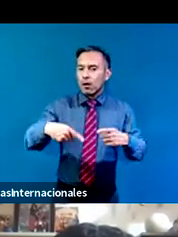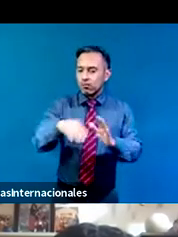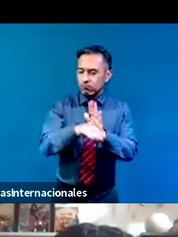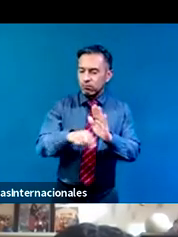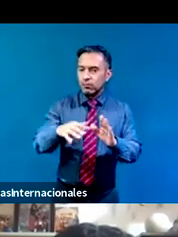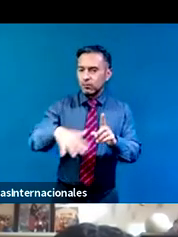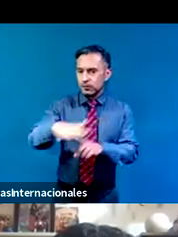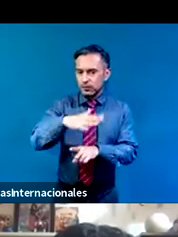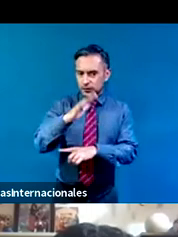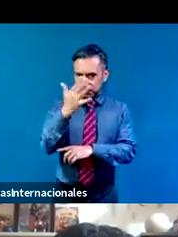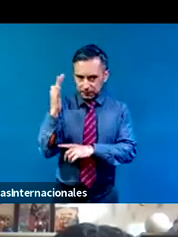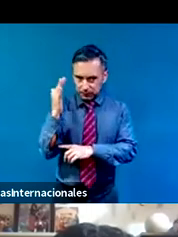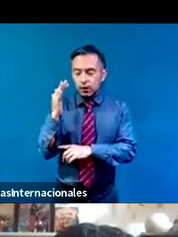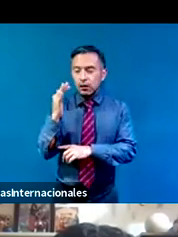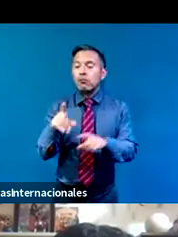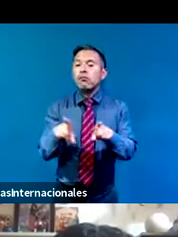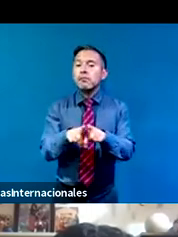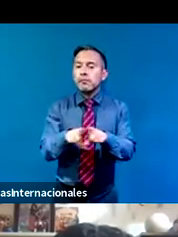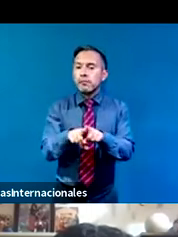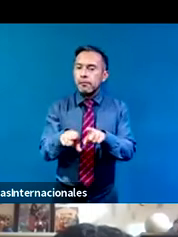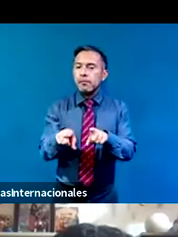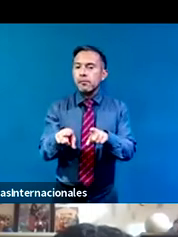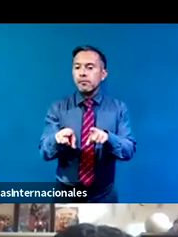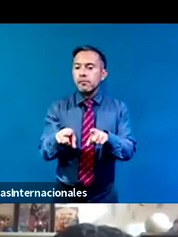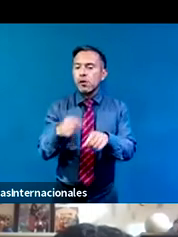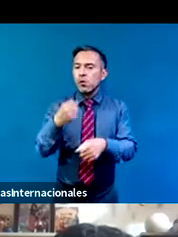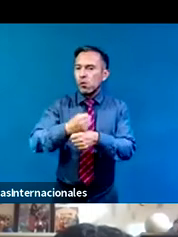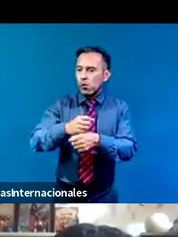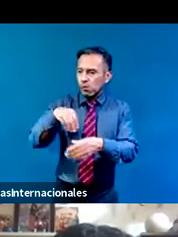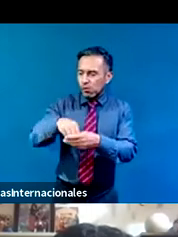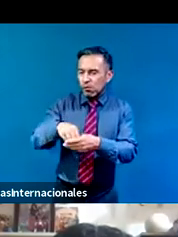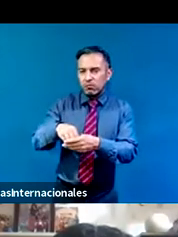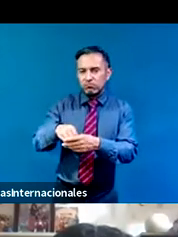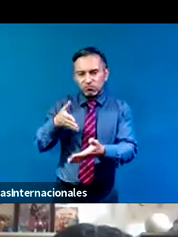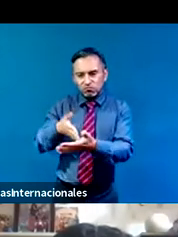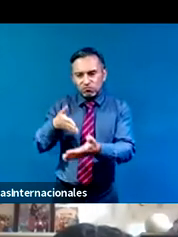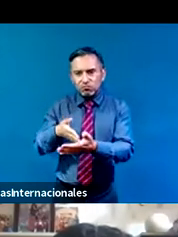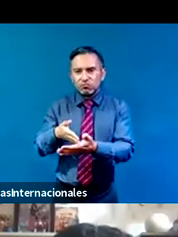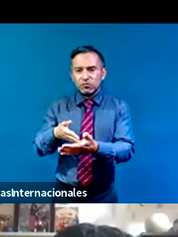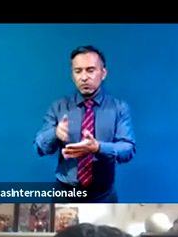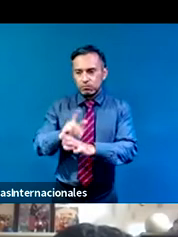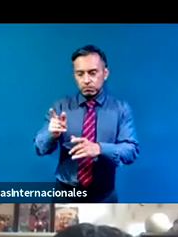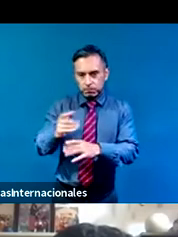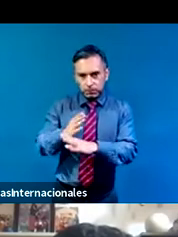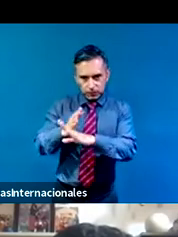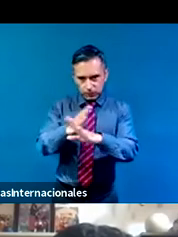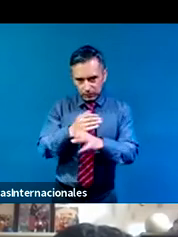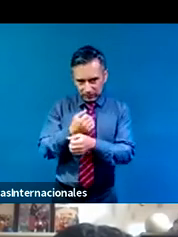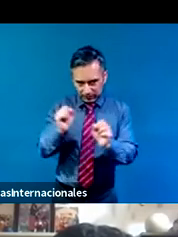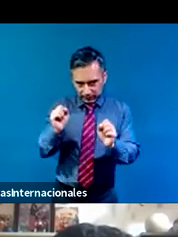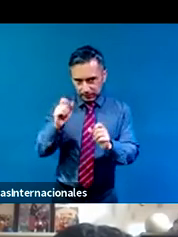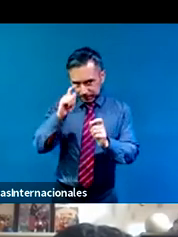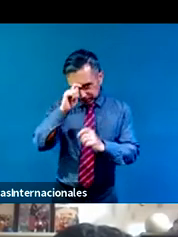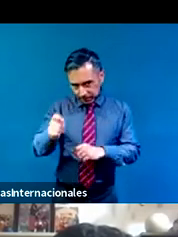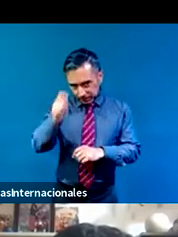local government, we have included provisions such as police checks to make sure women farmers are able to trade